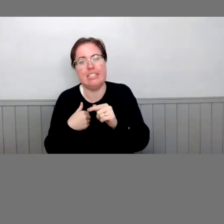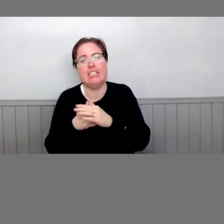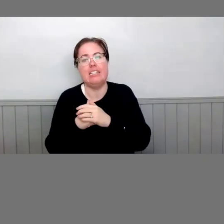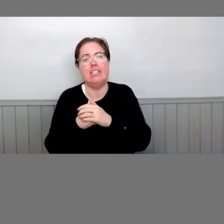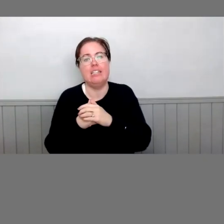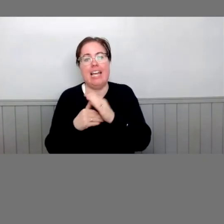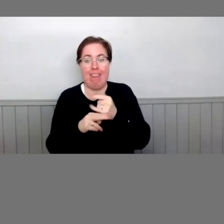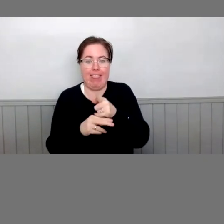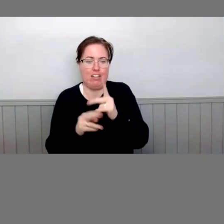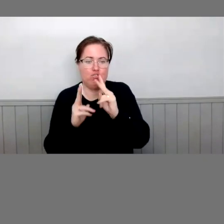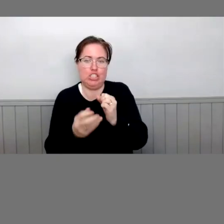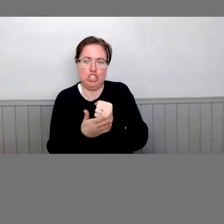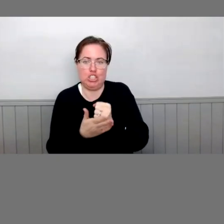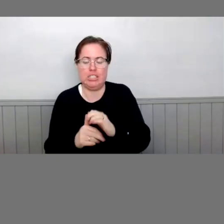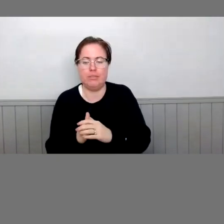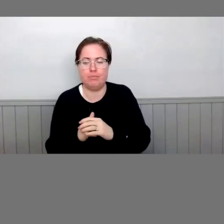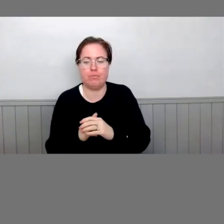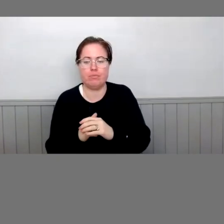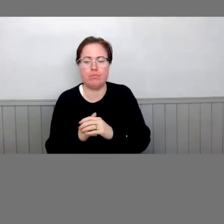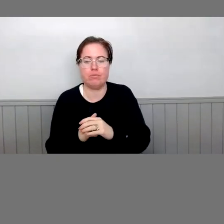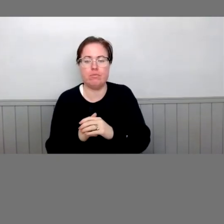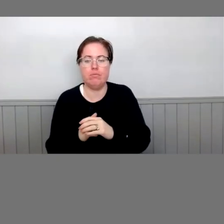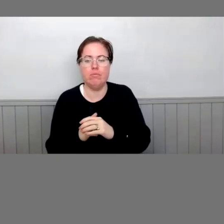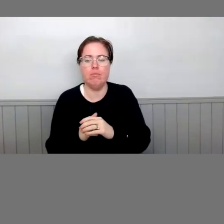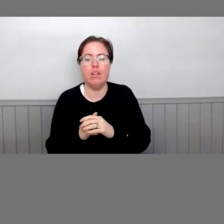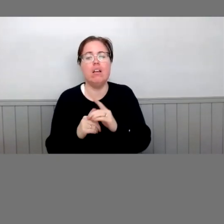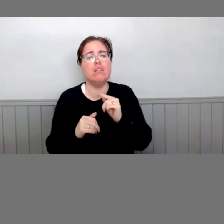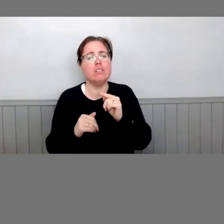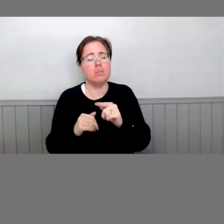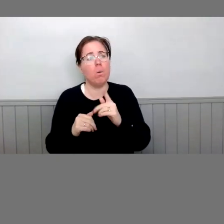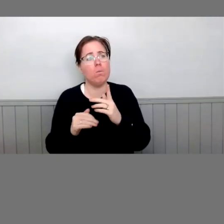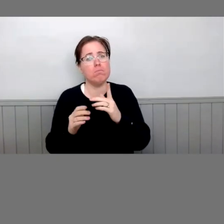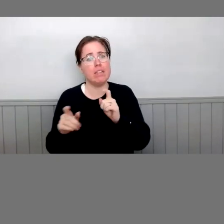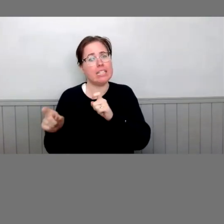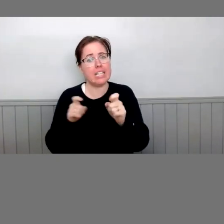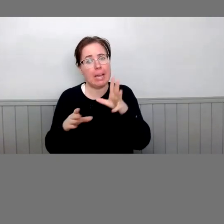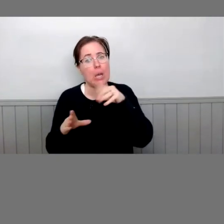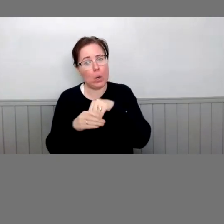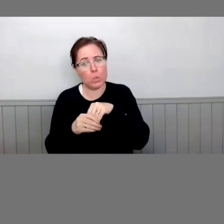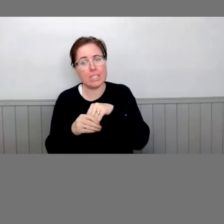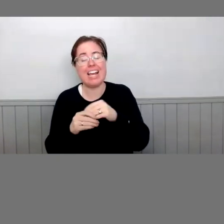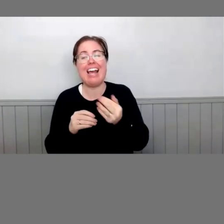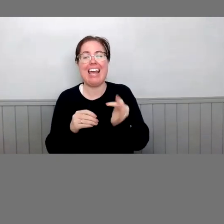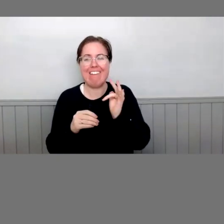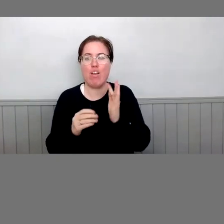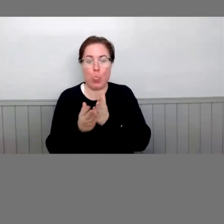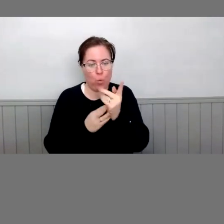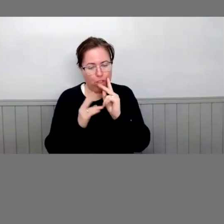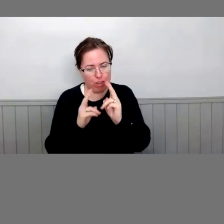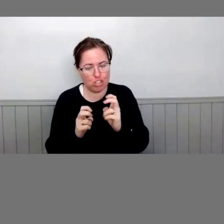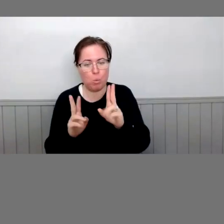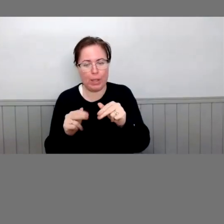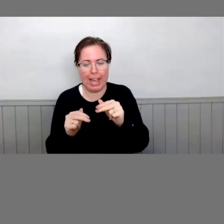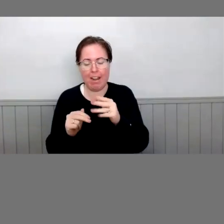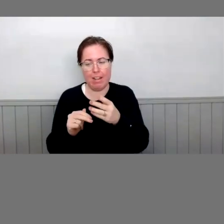specific study. So they would have been included provided that that study we could extract